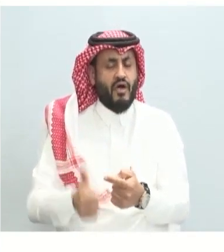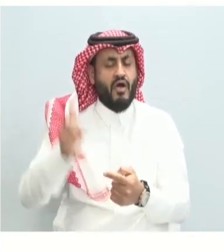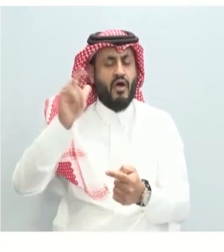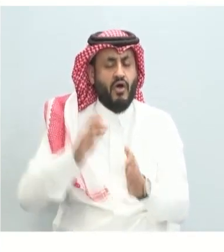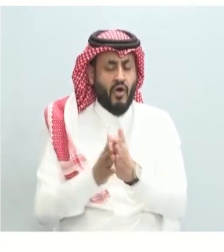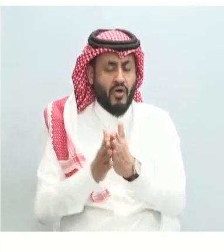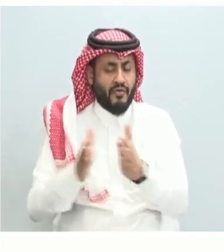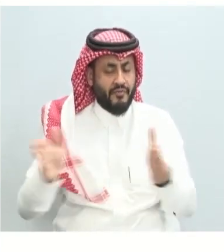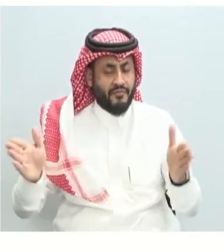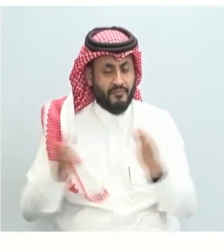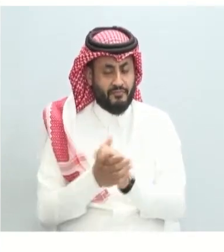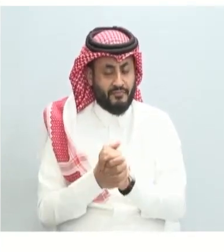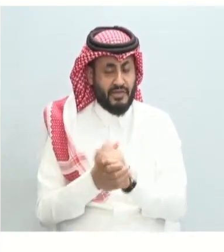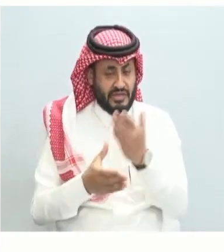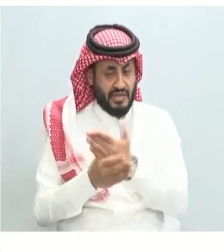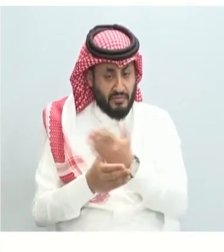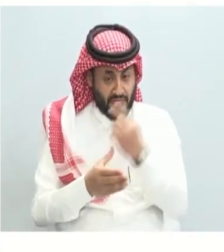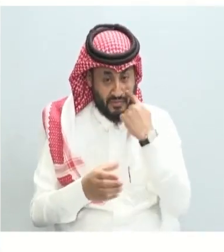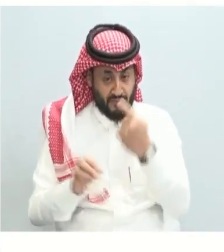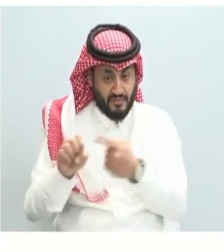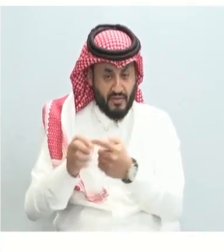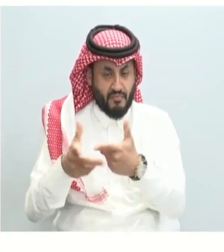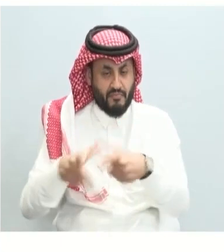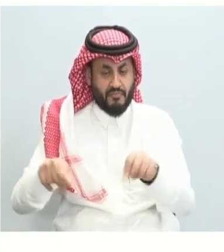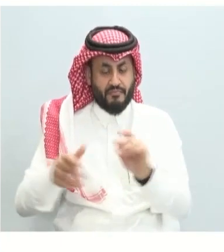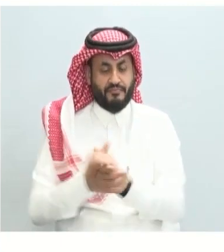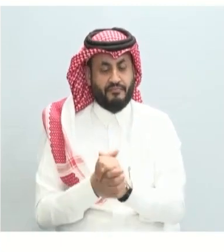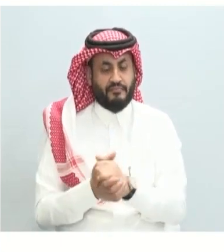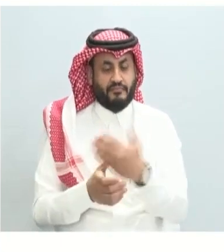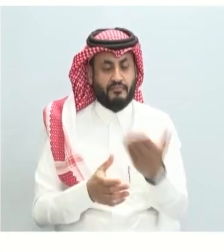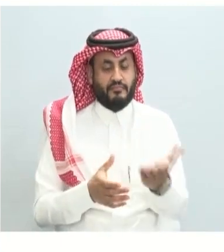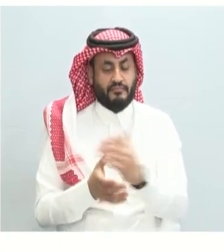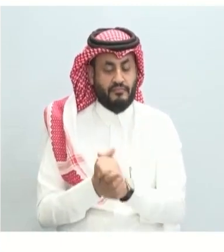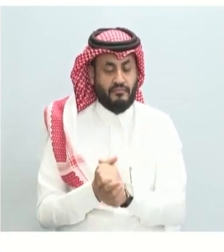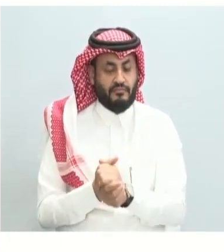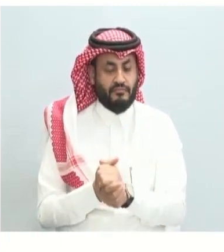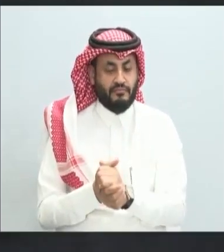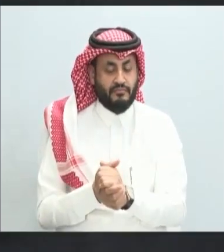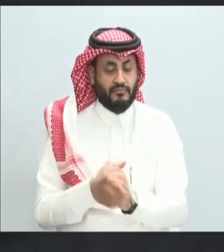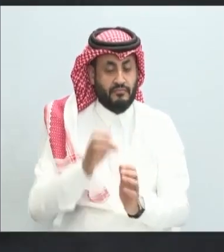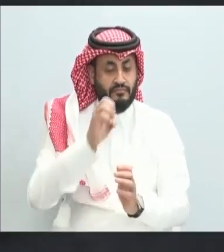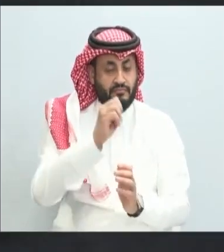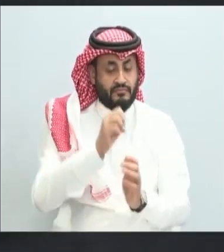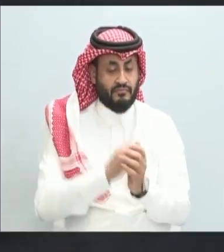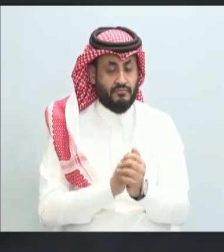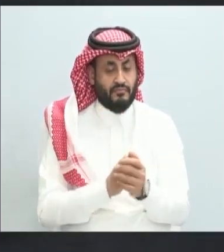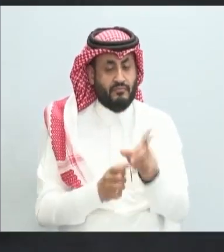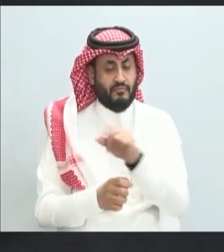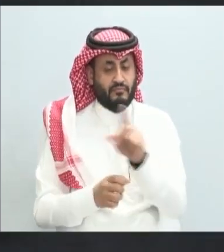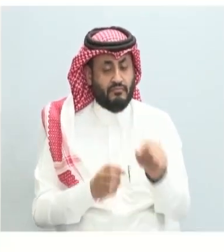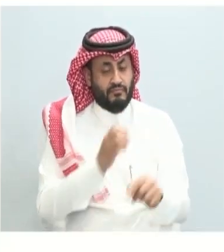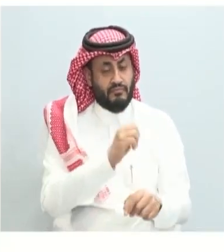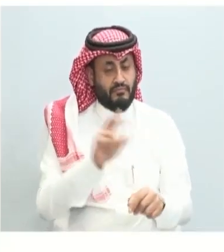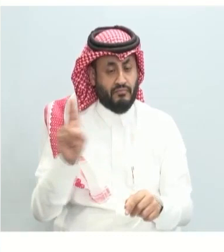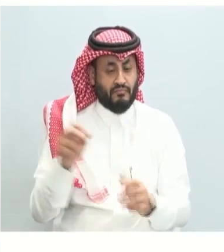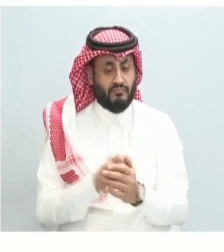says pine, pine. Also, with O and U. Here